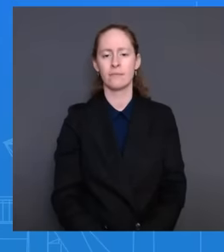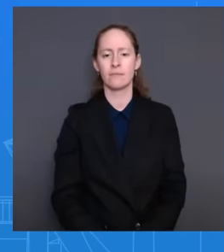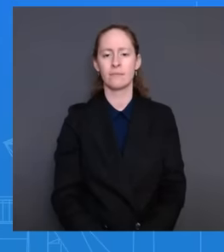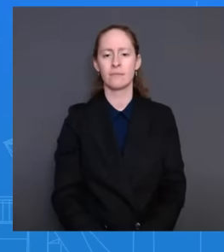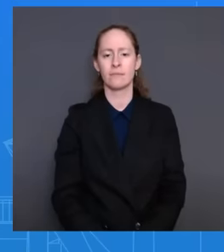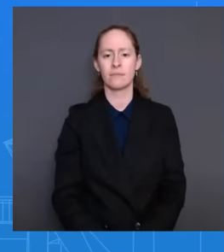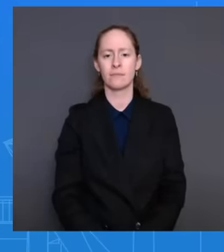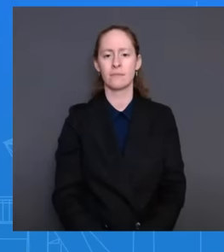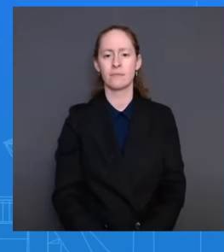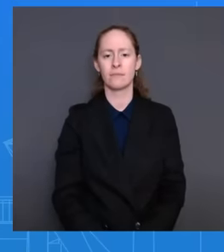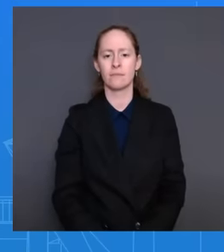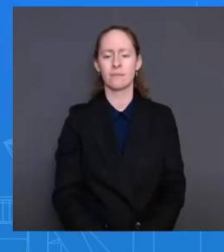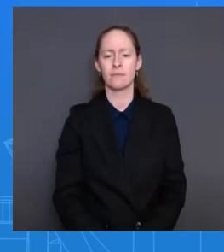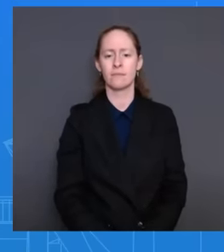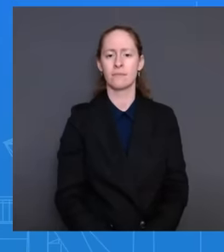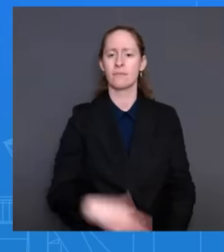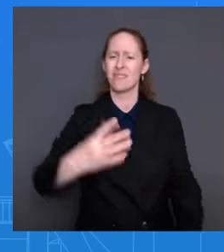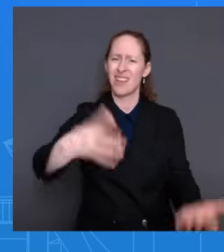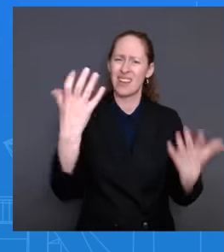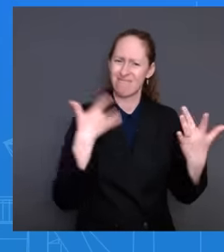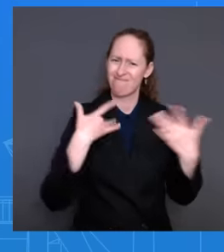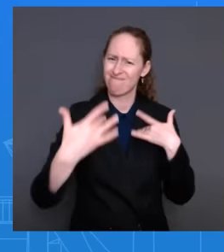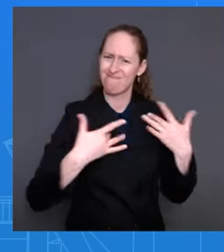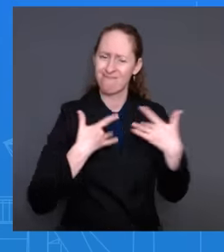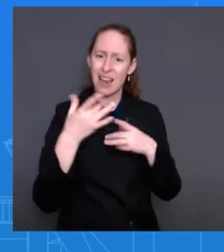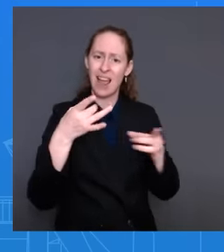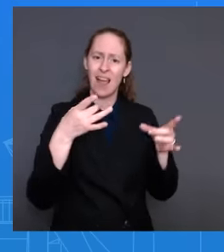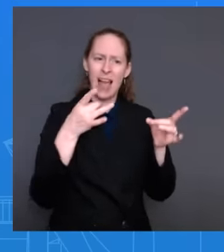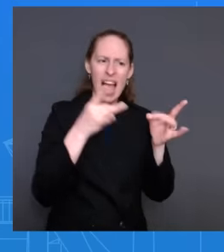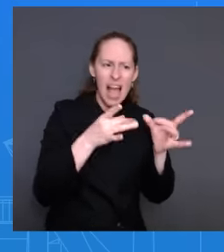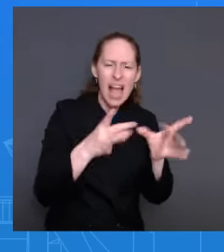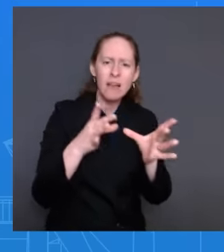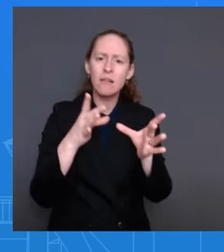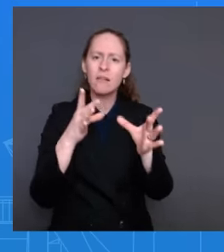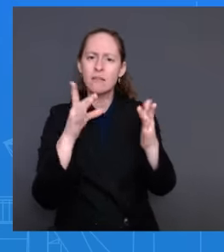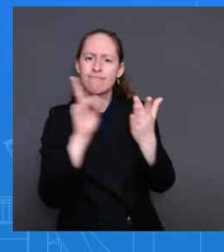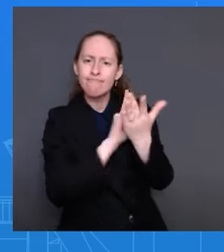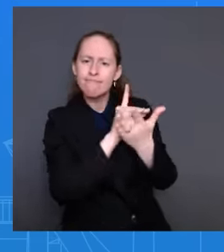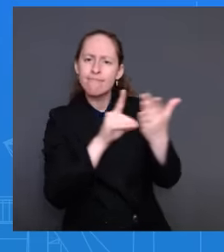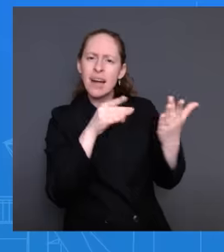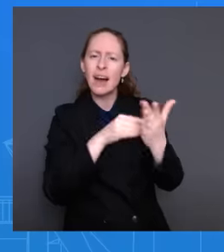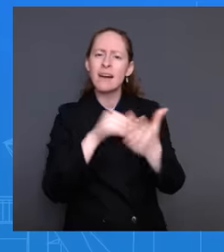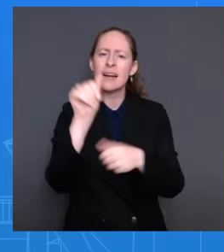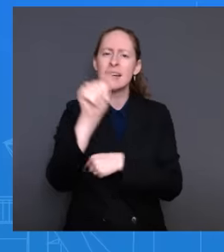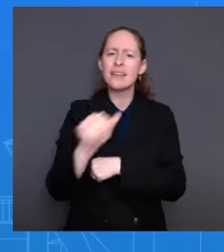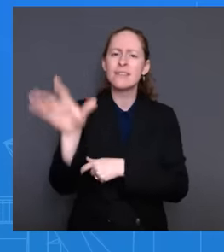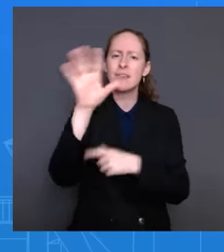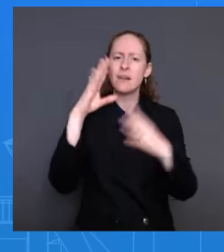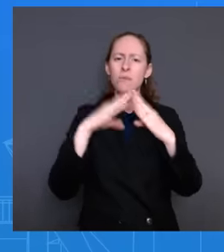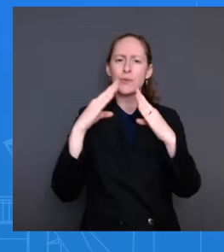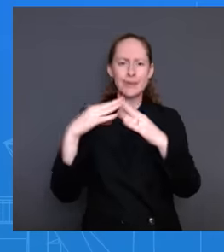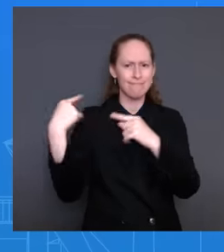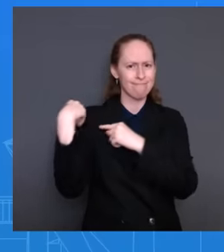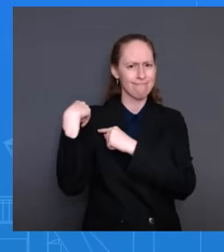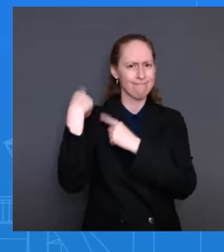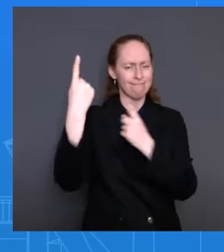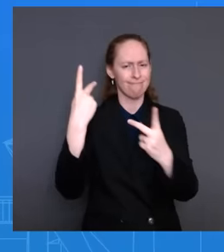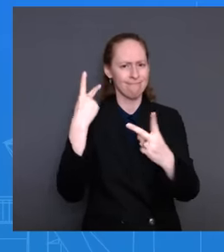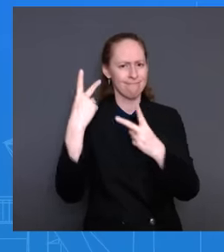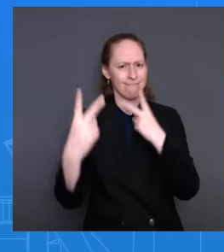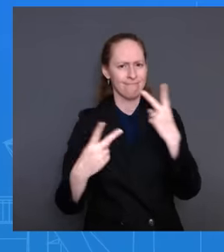country these past few years. And so this was an important moment for them. I spoke to them before they came out.